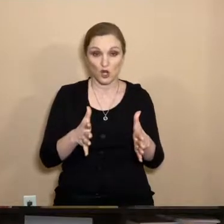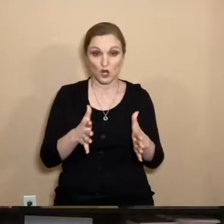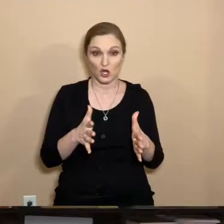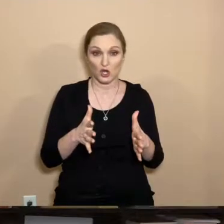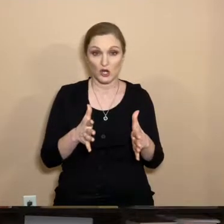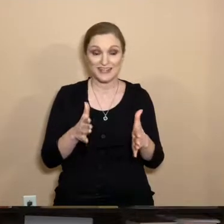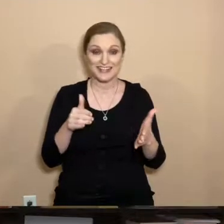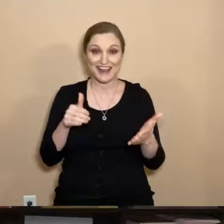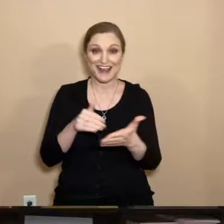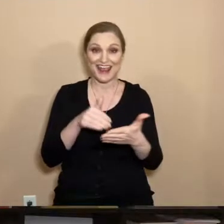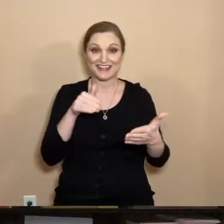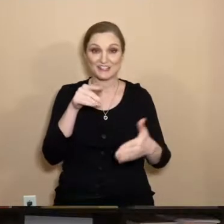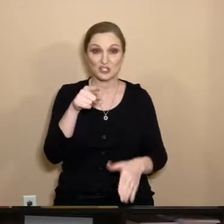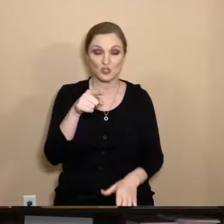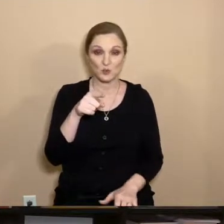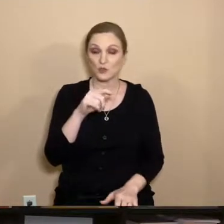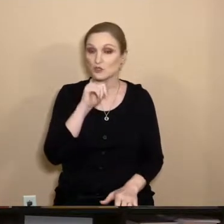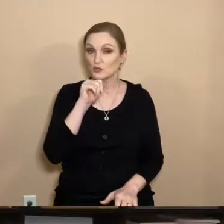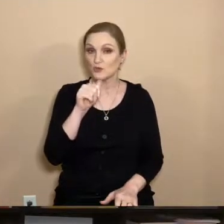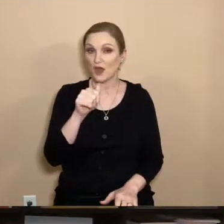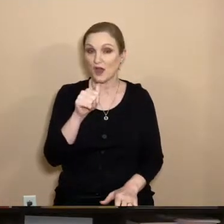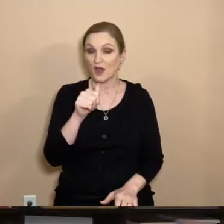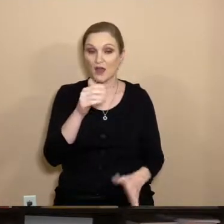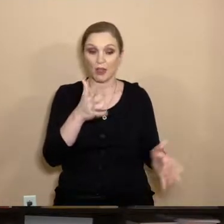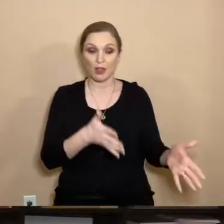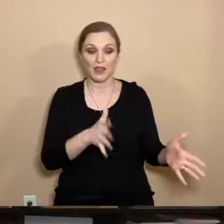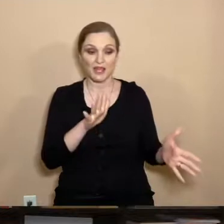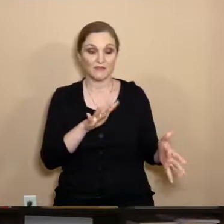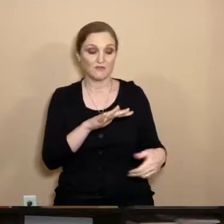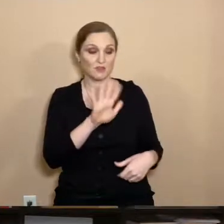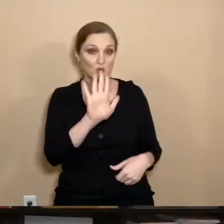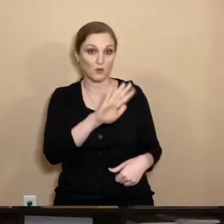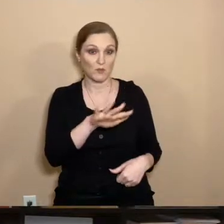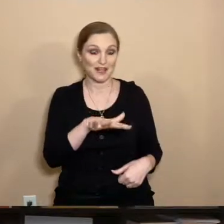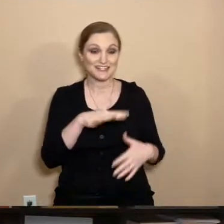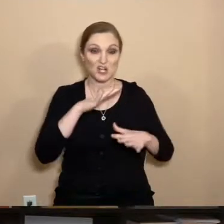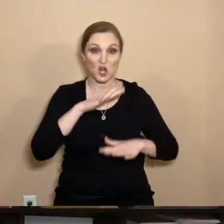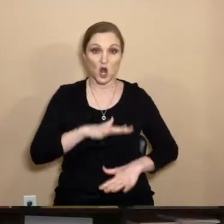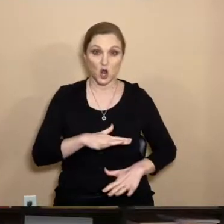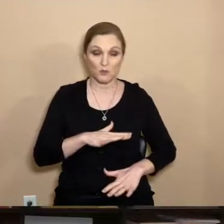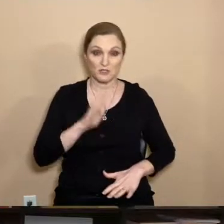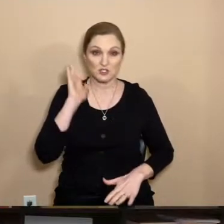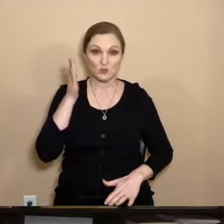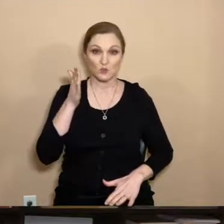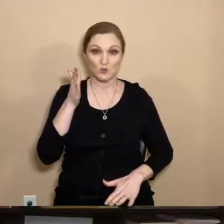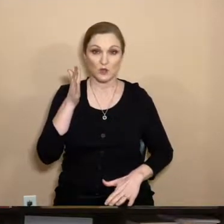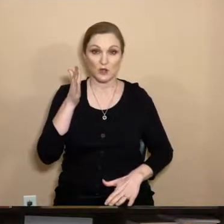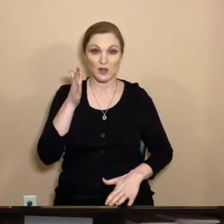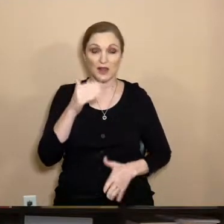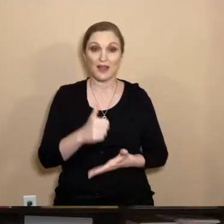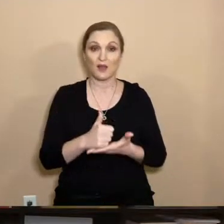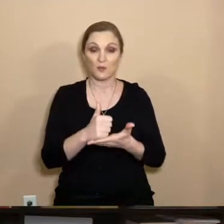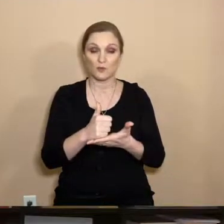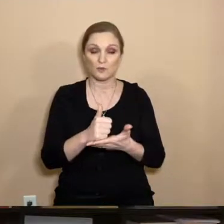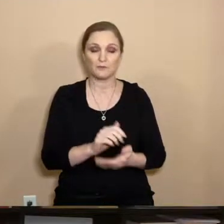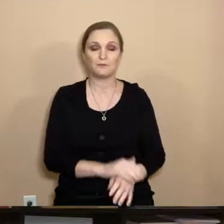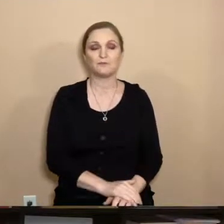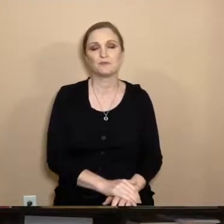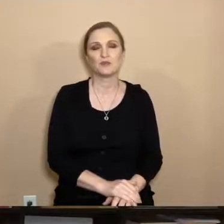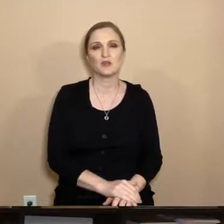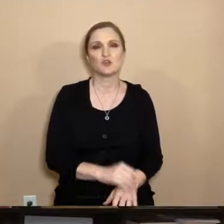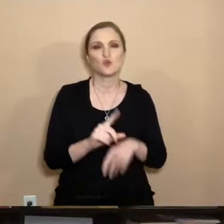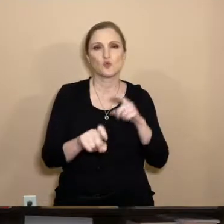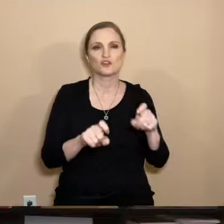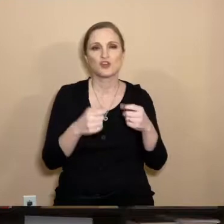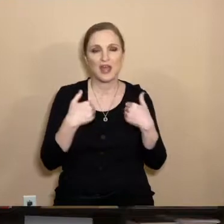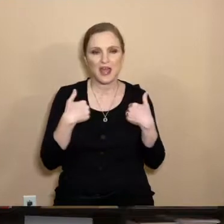rises against you, do not leave your place, for calmness will lay great offense to rest." And the question that I